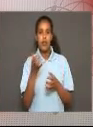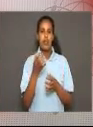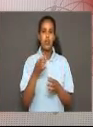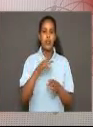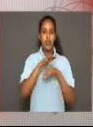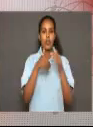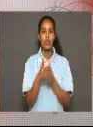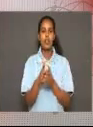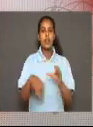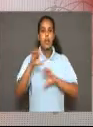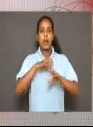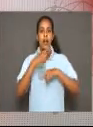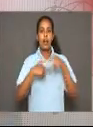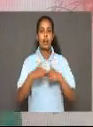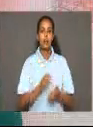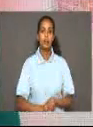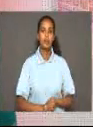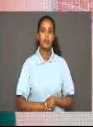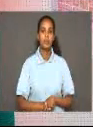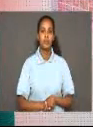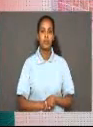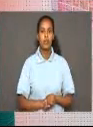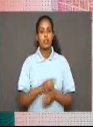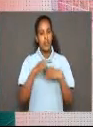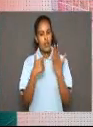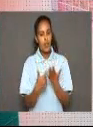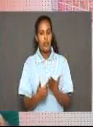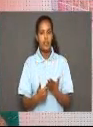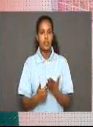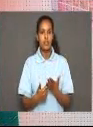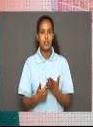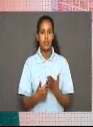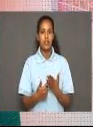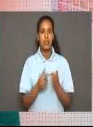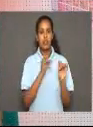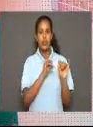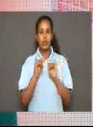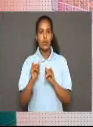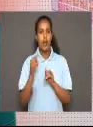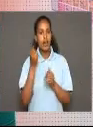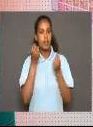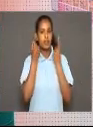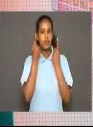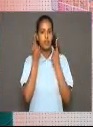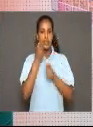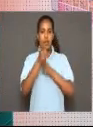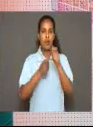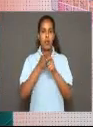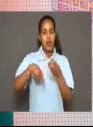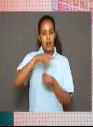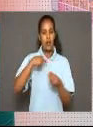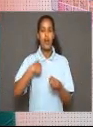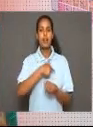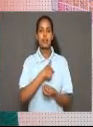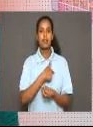involves chemical reactions. Therefore, in order to understand the world around